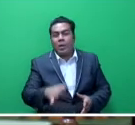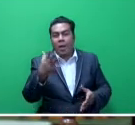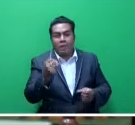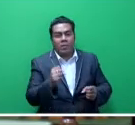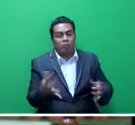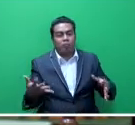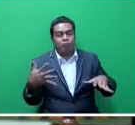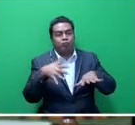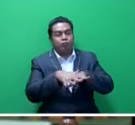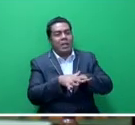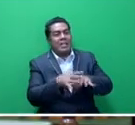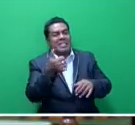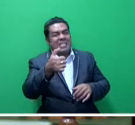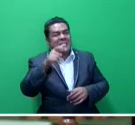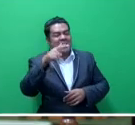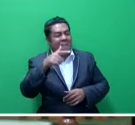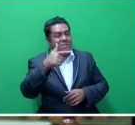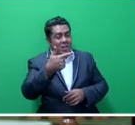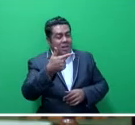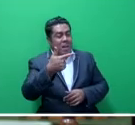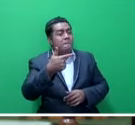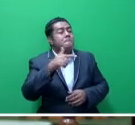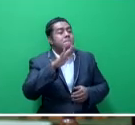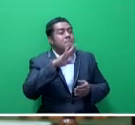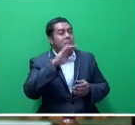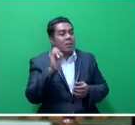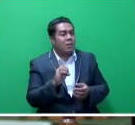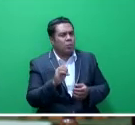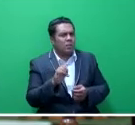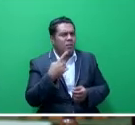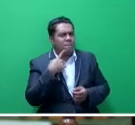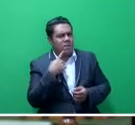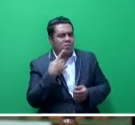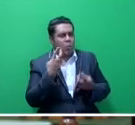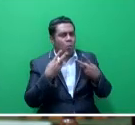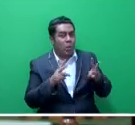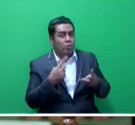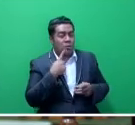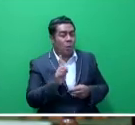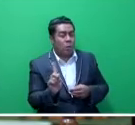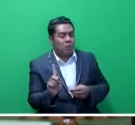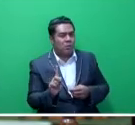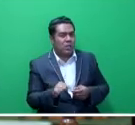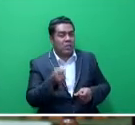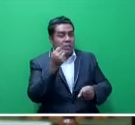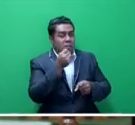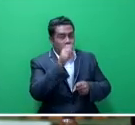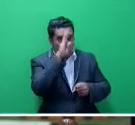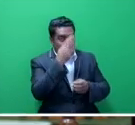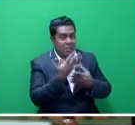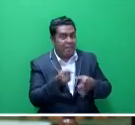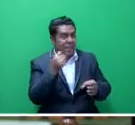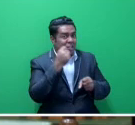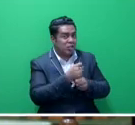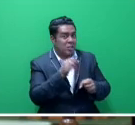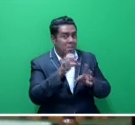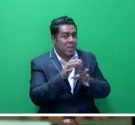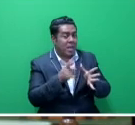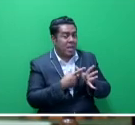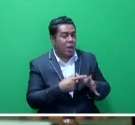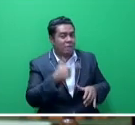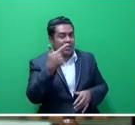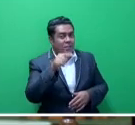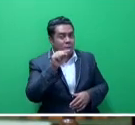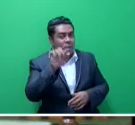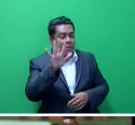to 67%. That is, of course, a fancy way of saying that if an institution has a total GPA of 4.5, students will be required